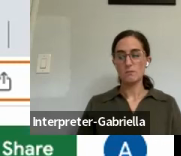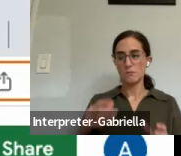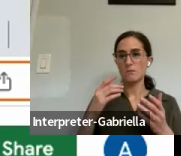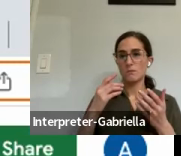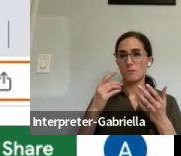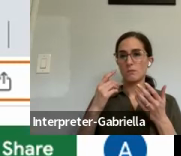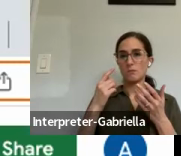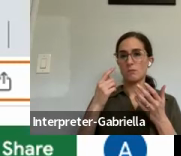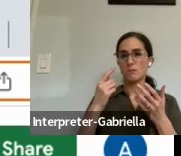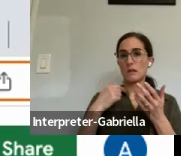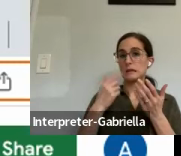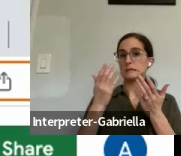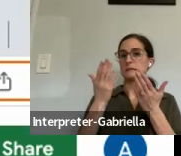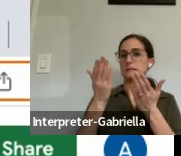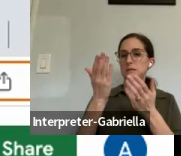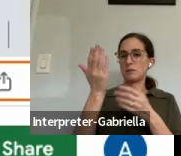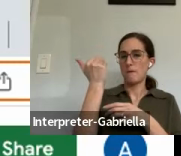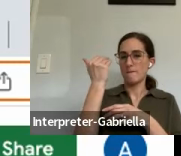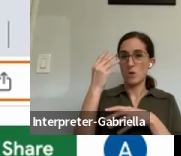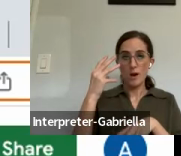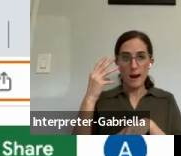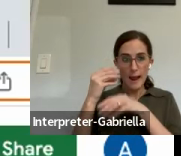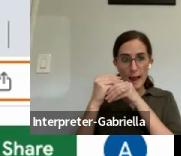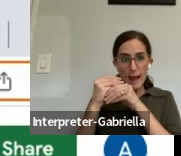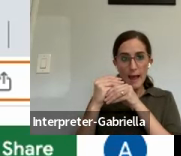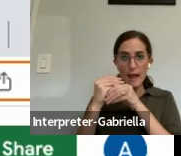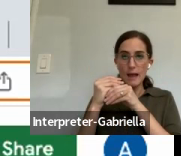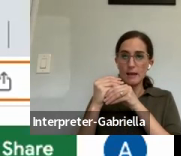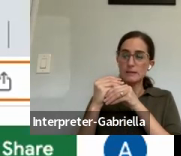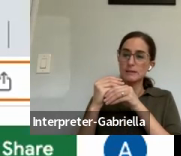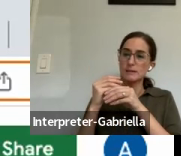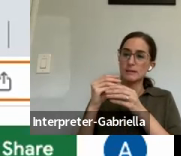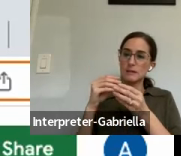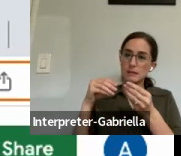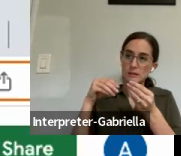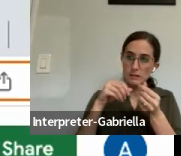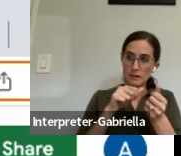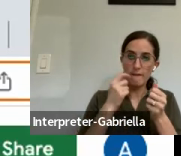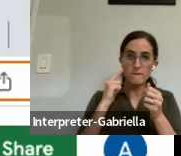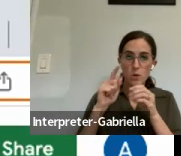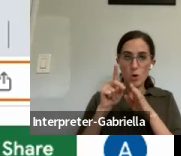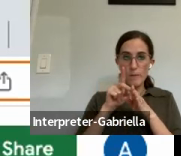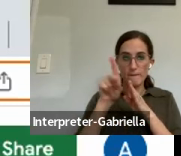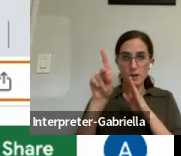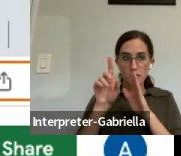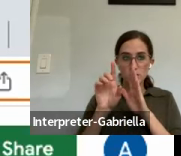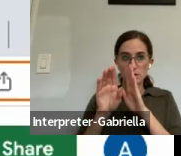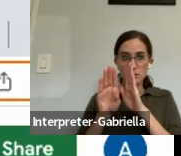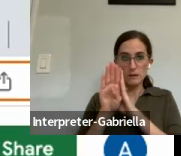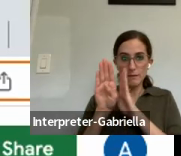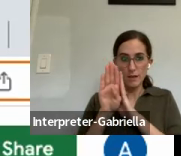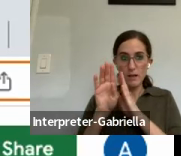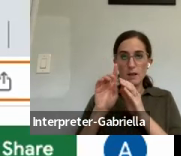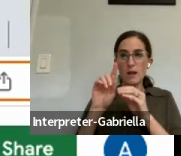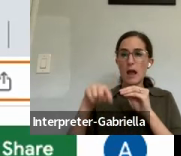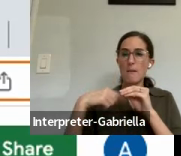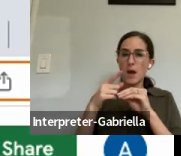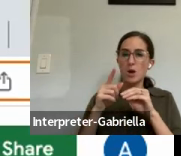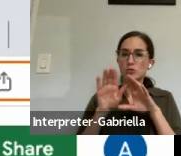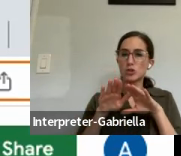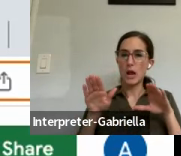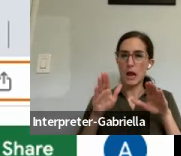just adding funding for professional development and or facilities related to the child care conversation.